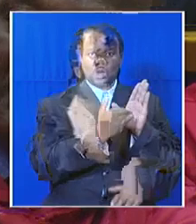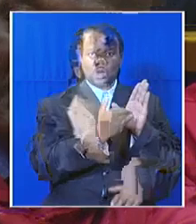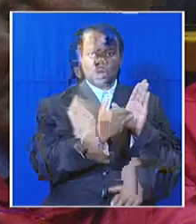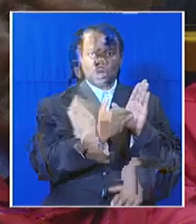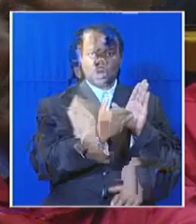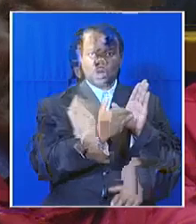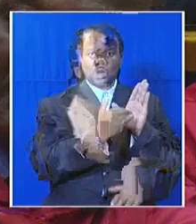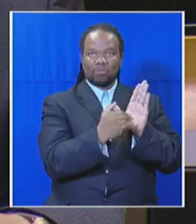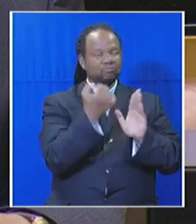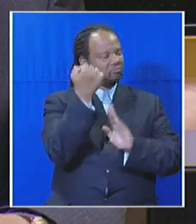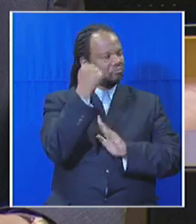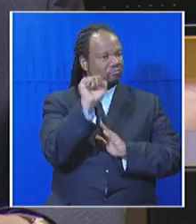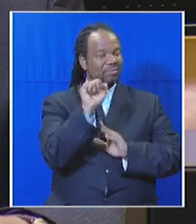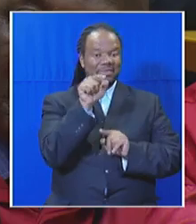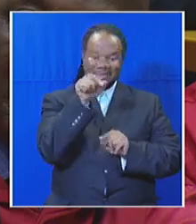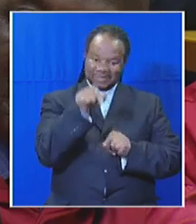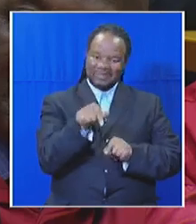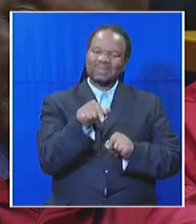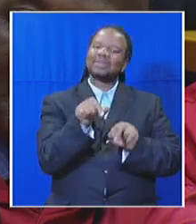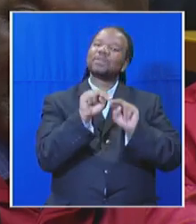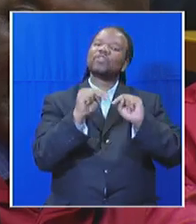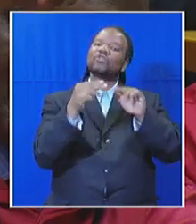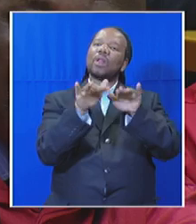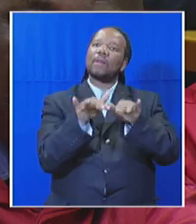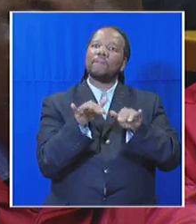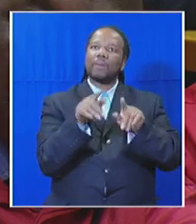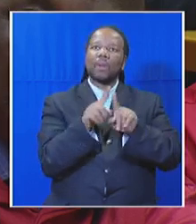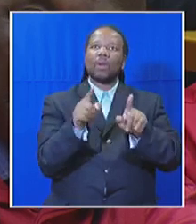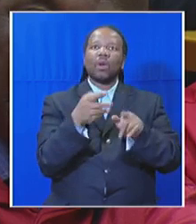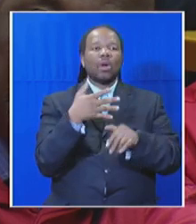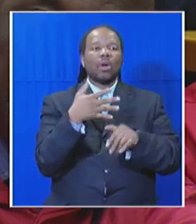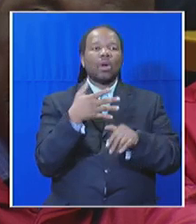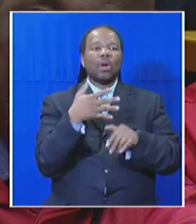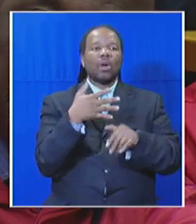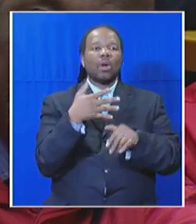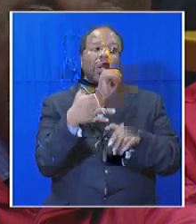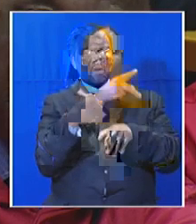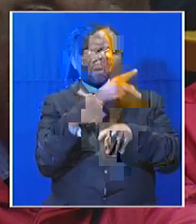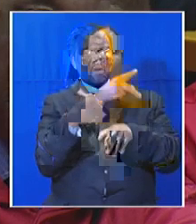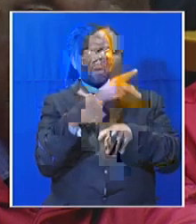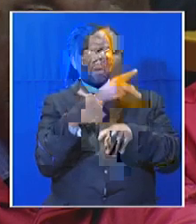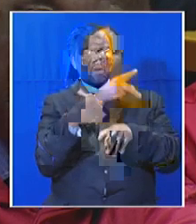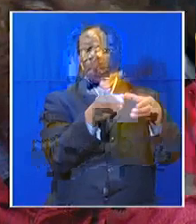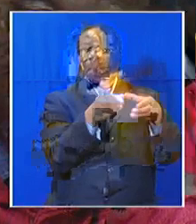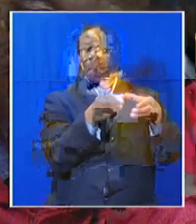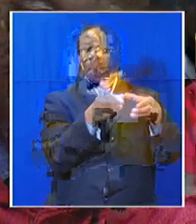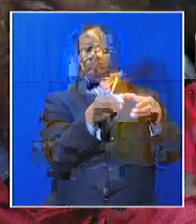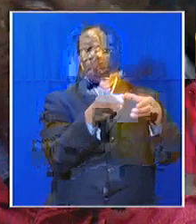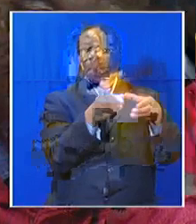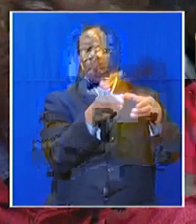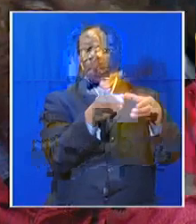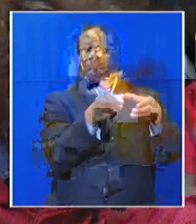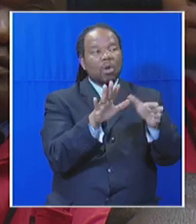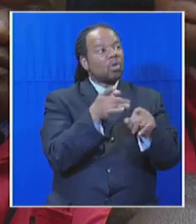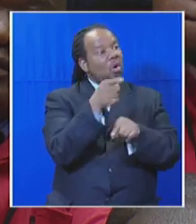we are contesting the order in this House. We are not agreeing to this collusion you are all to as you are agreeing